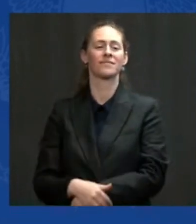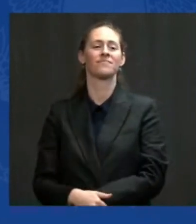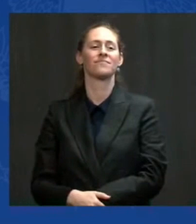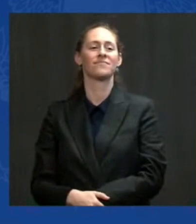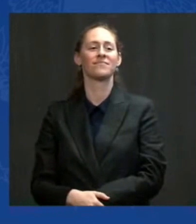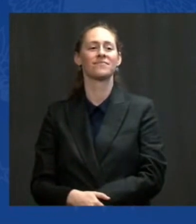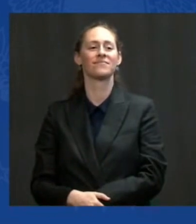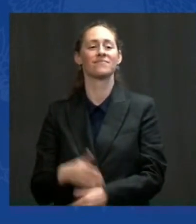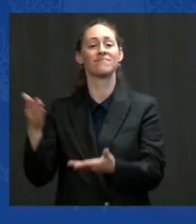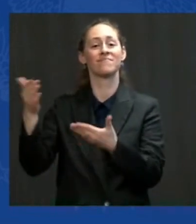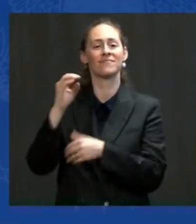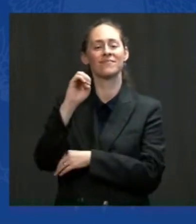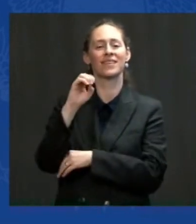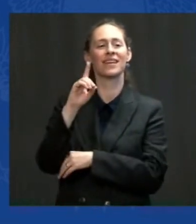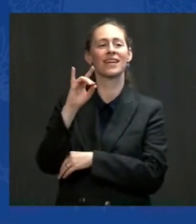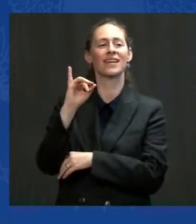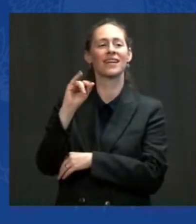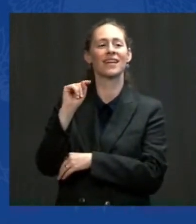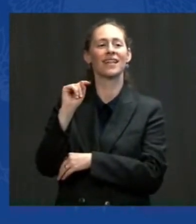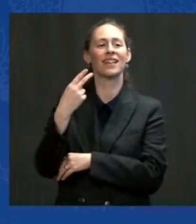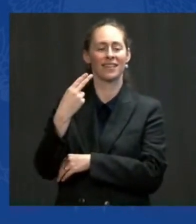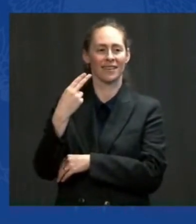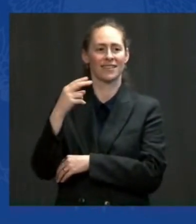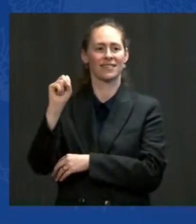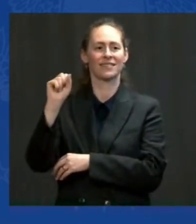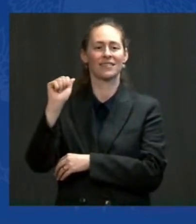President Joe Biden.